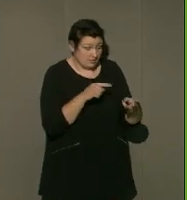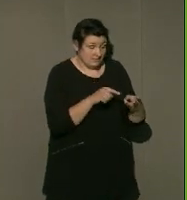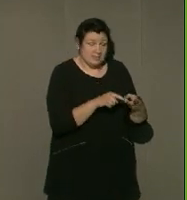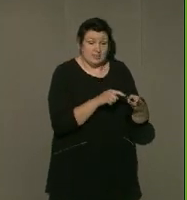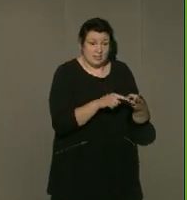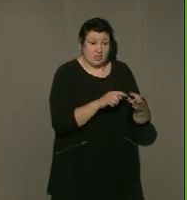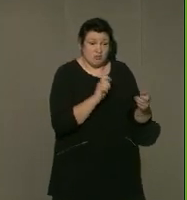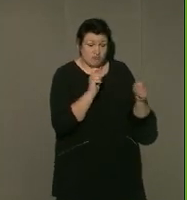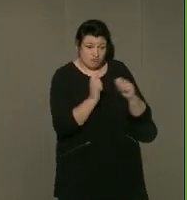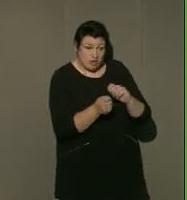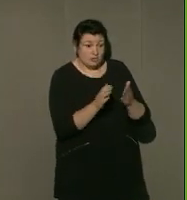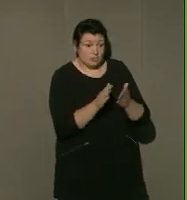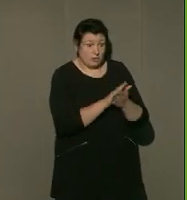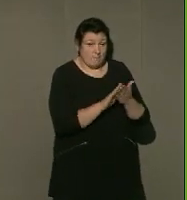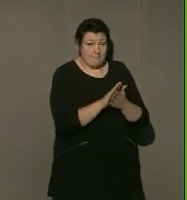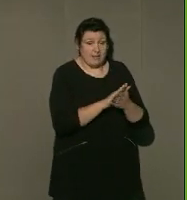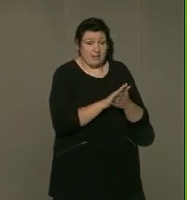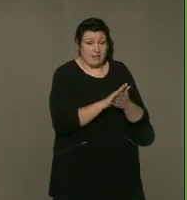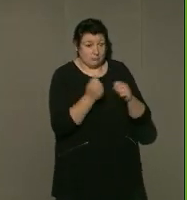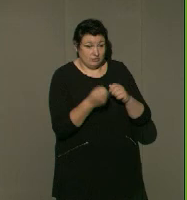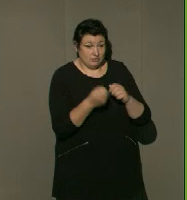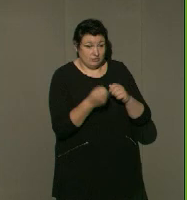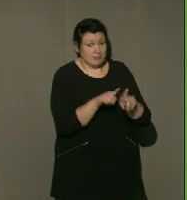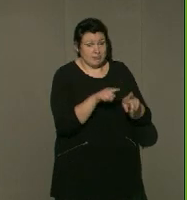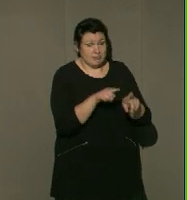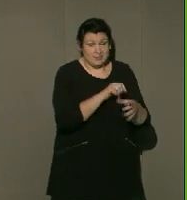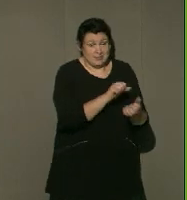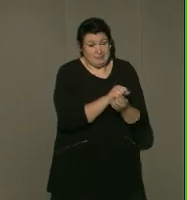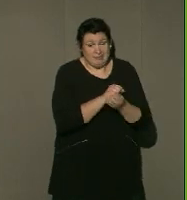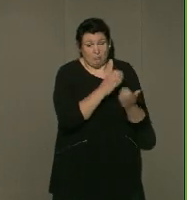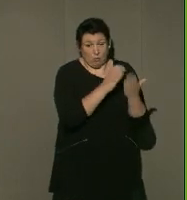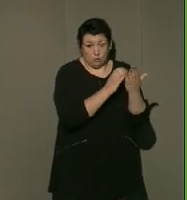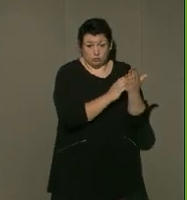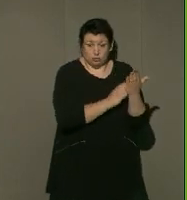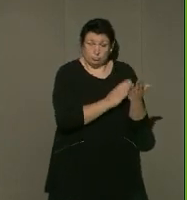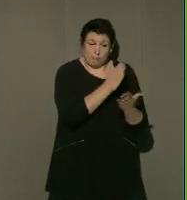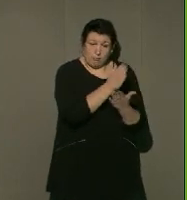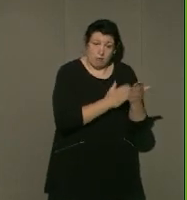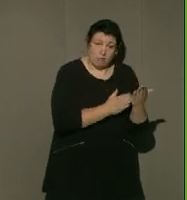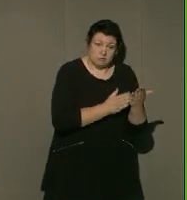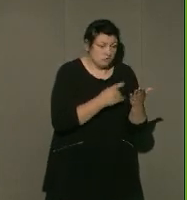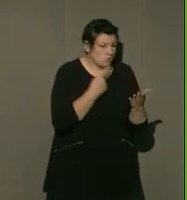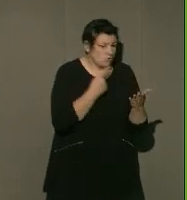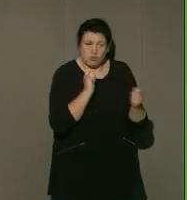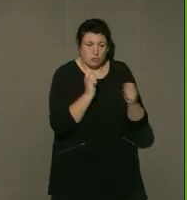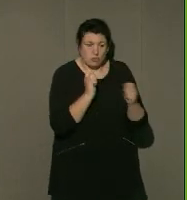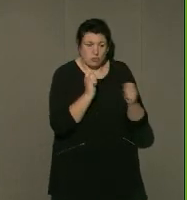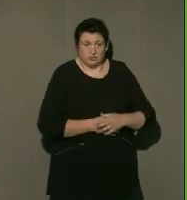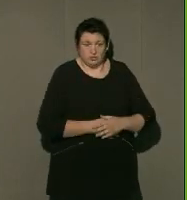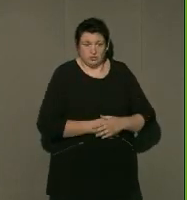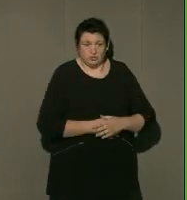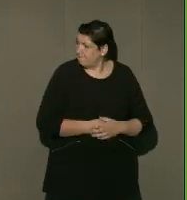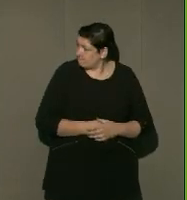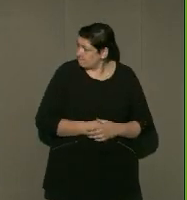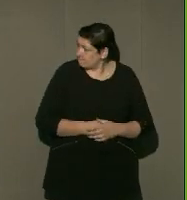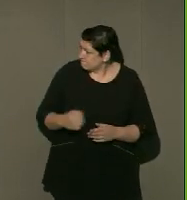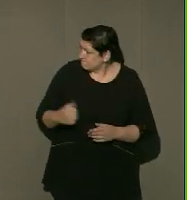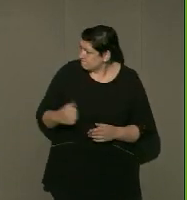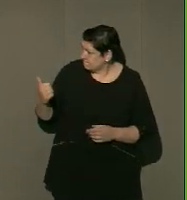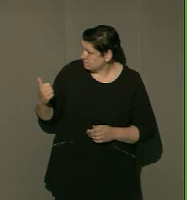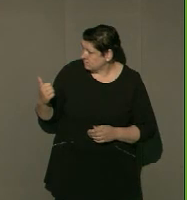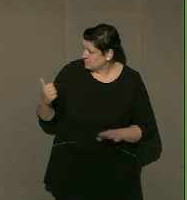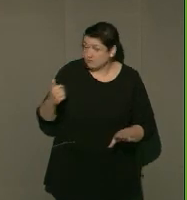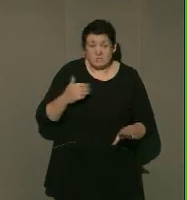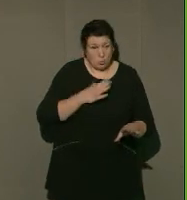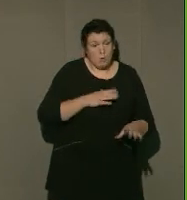to change while retaining those parts of the Constitution that were not changed. And if you could just move to the